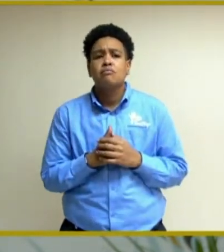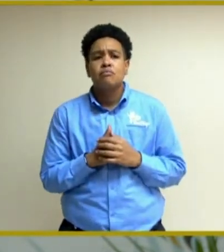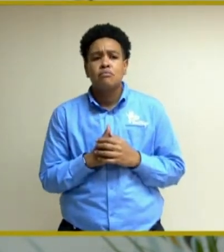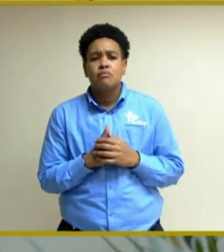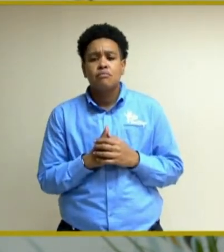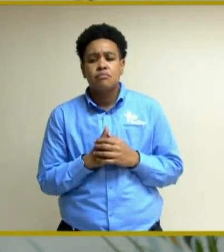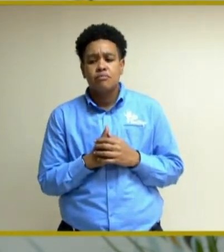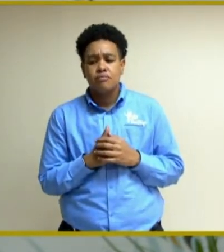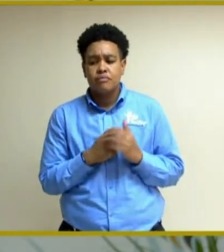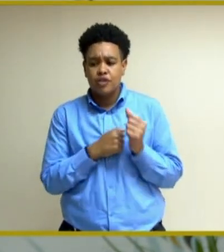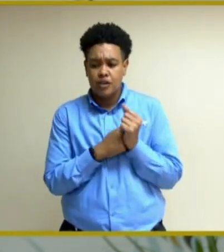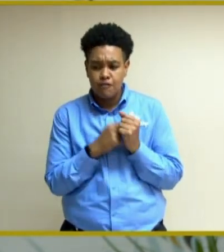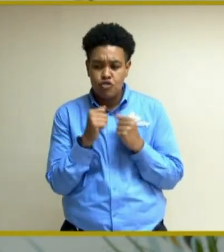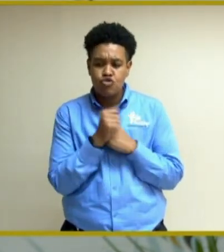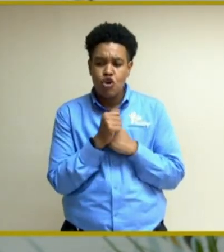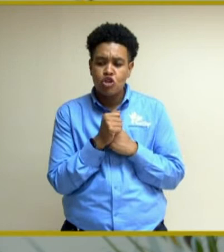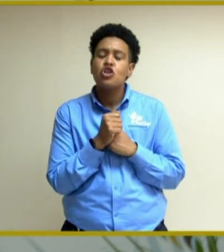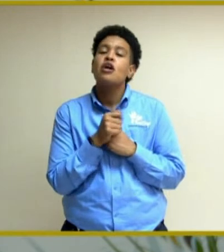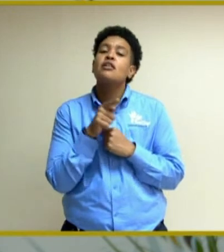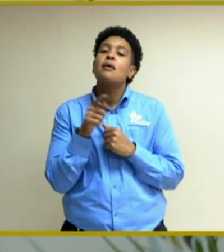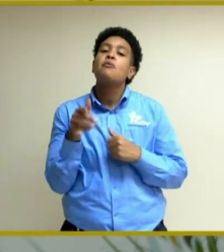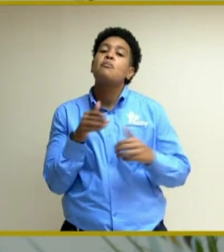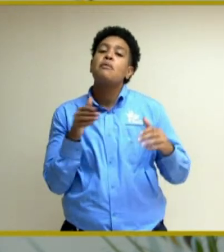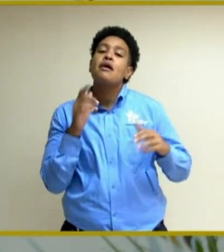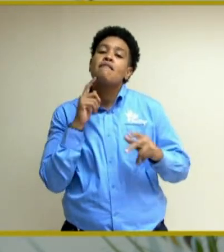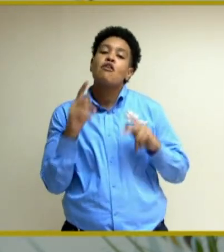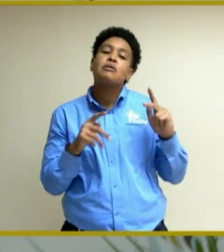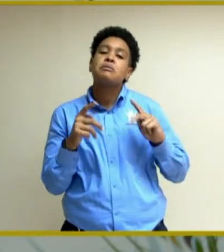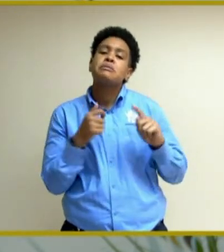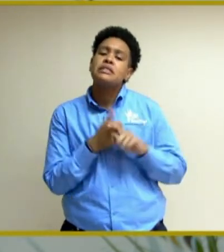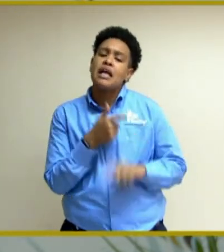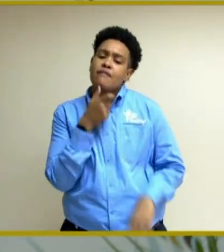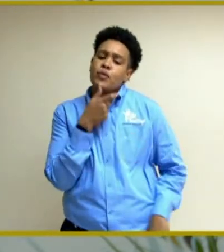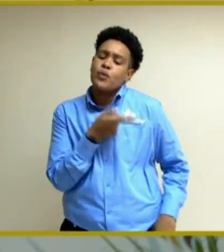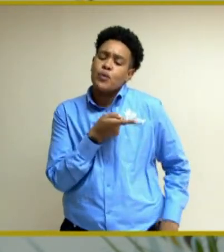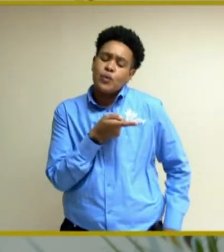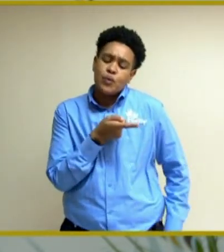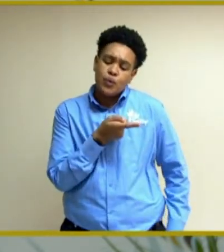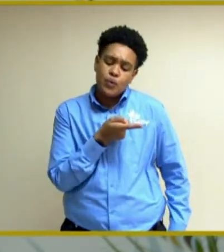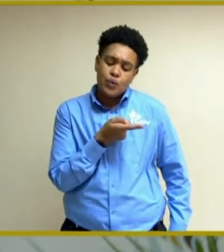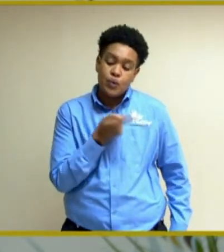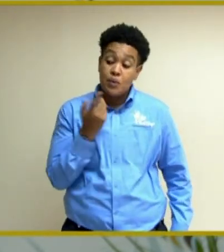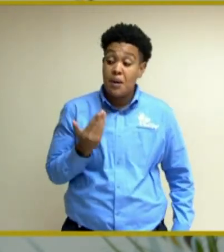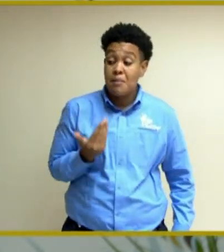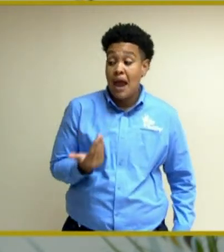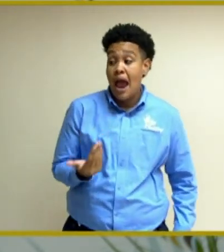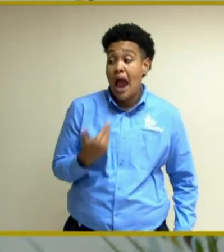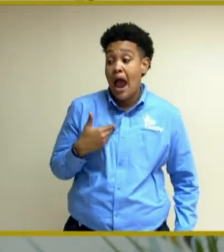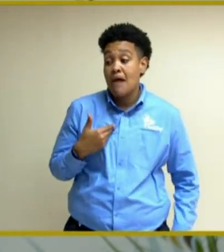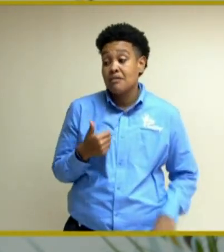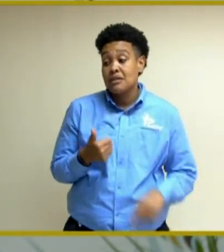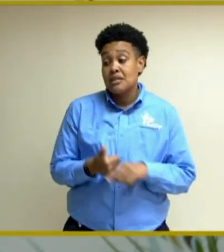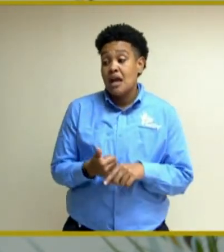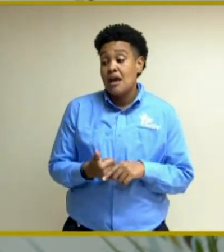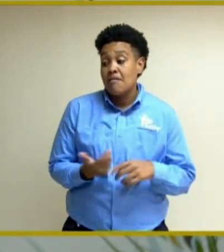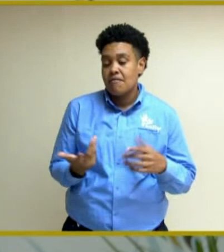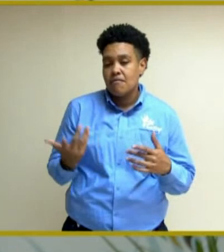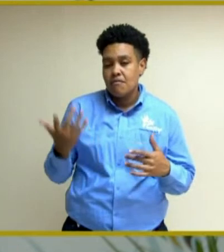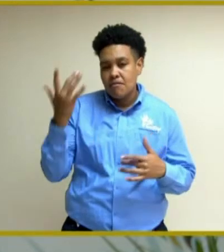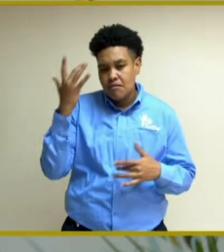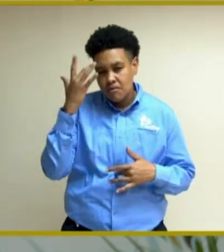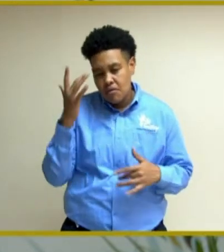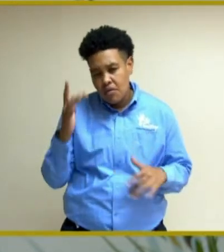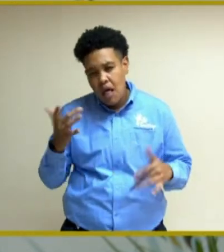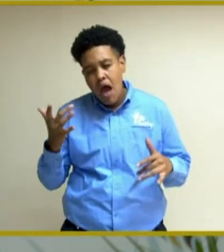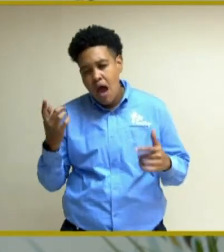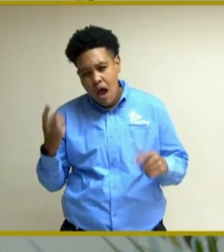the infrastructure. They prepare for persons who may have an episode or a mild